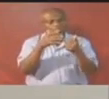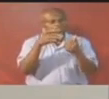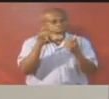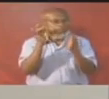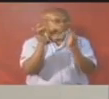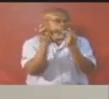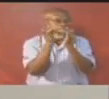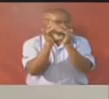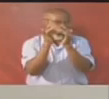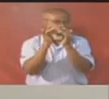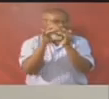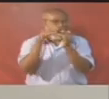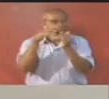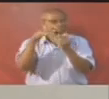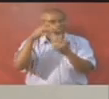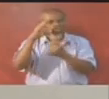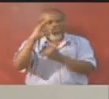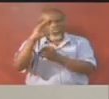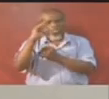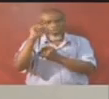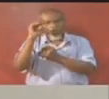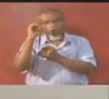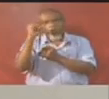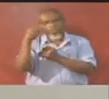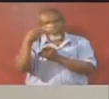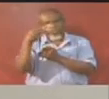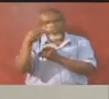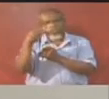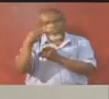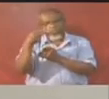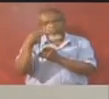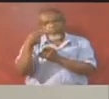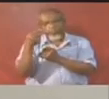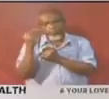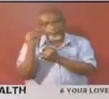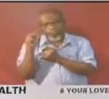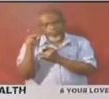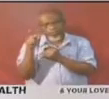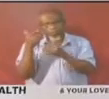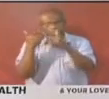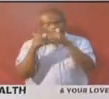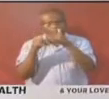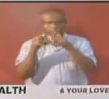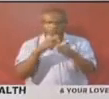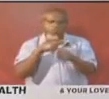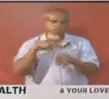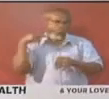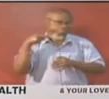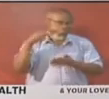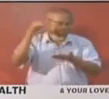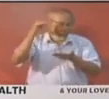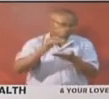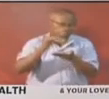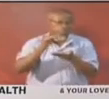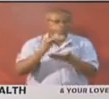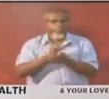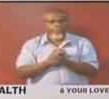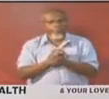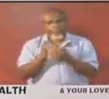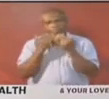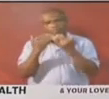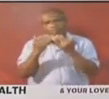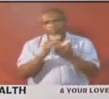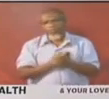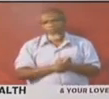regard to the household reduction of risk. Thank you. And thank you very much, Dr. Hines. Time is coming down,